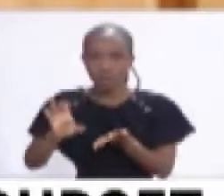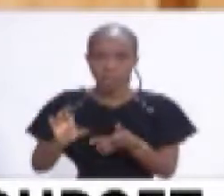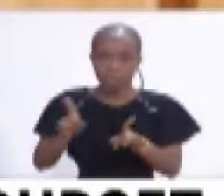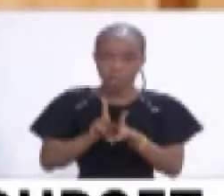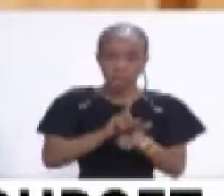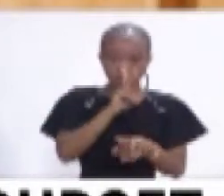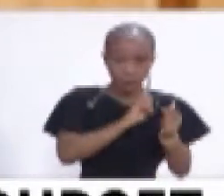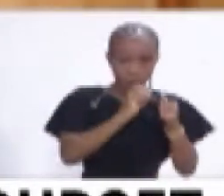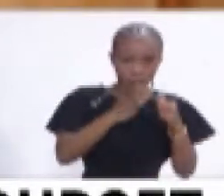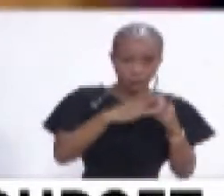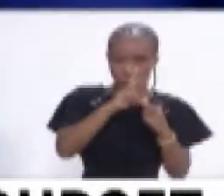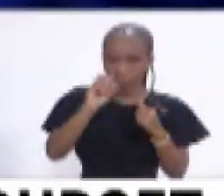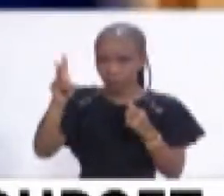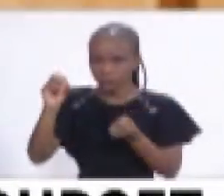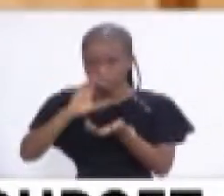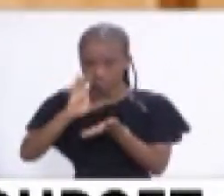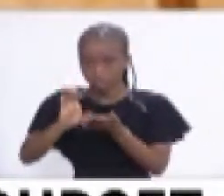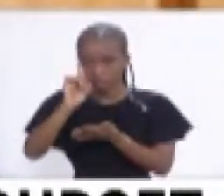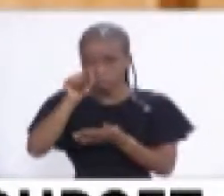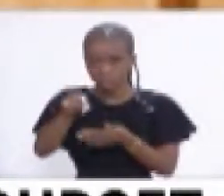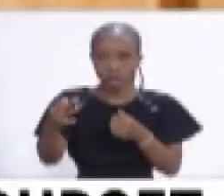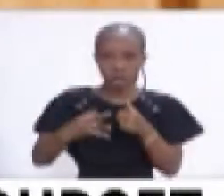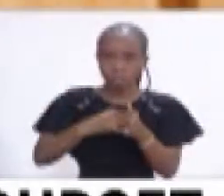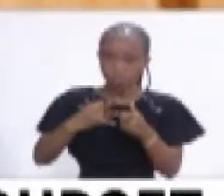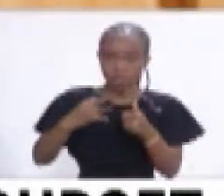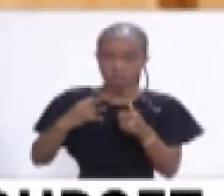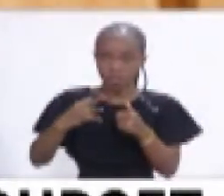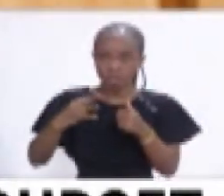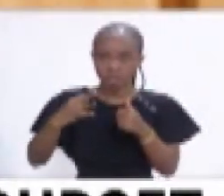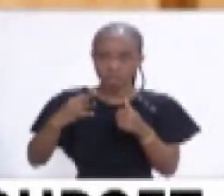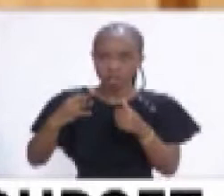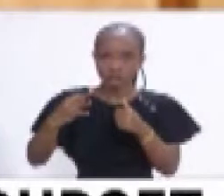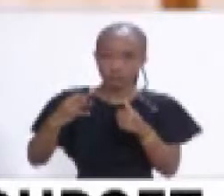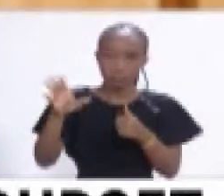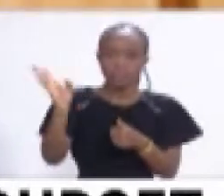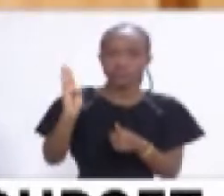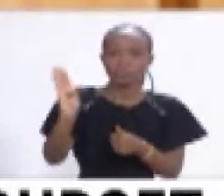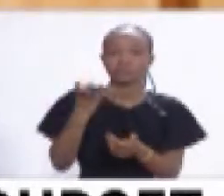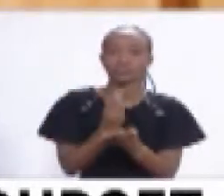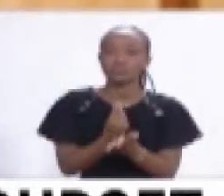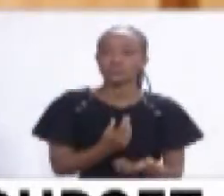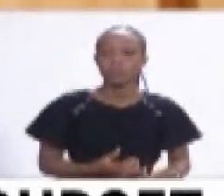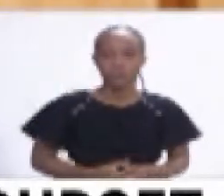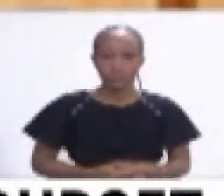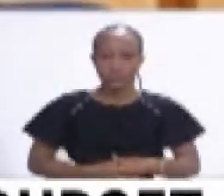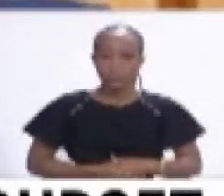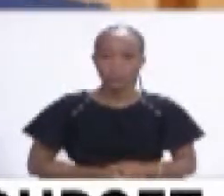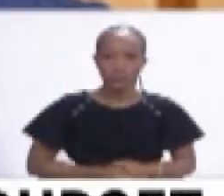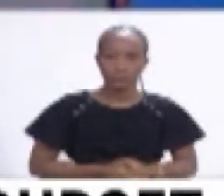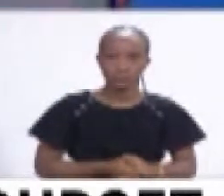the 2019-2020 budget was 1.8 trillion shillings. Reporting for Ebru TV, I'm Abdurrahman Yusuf.